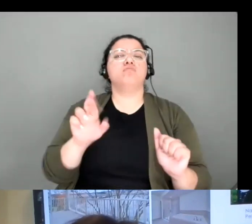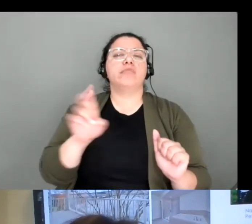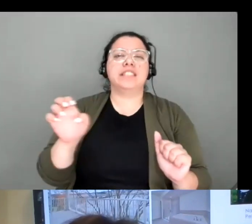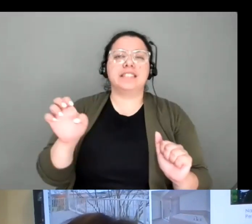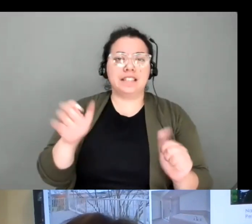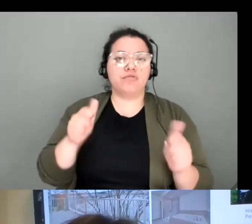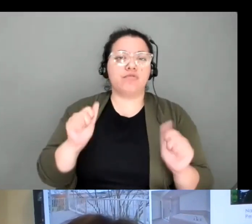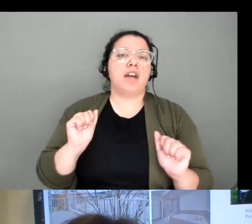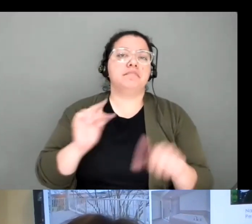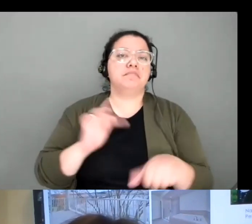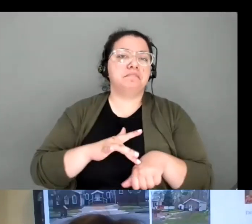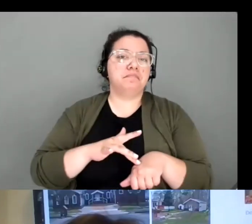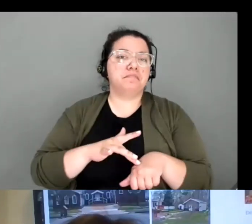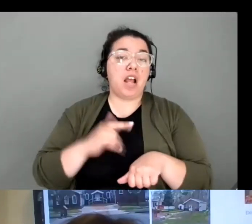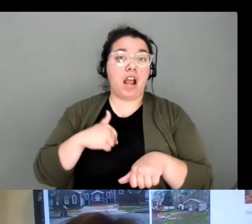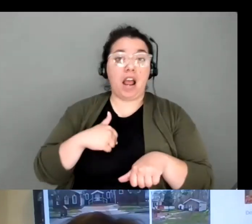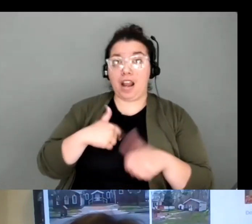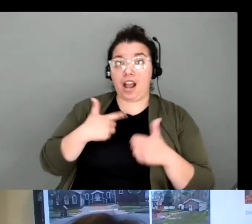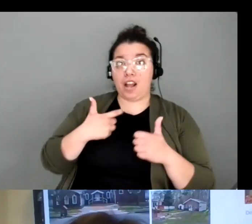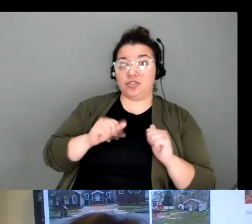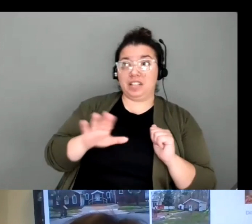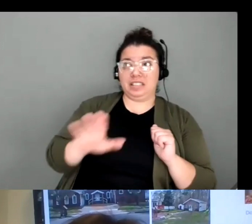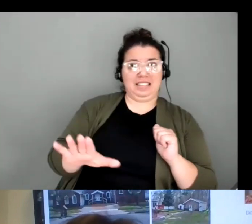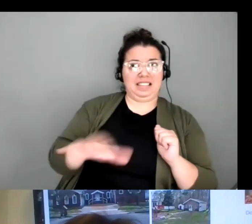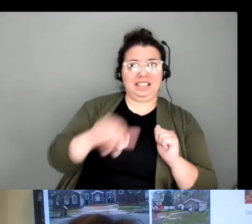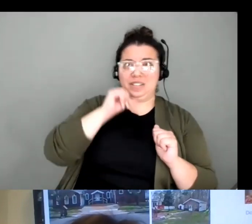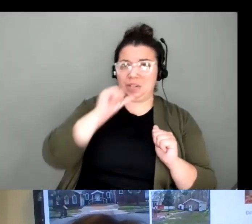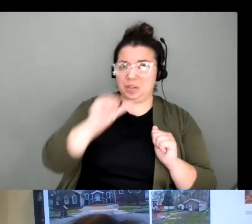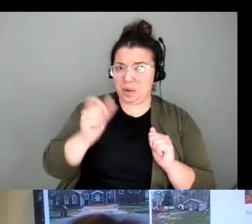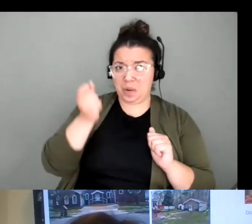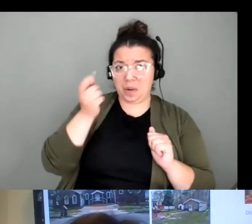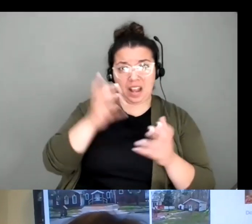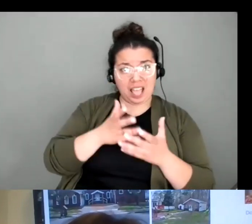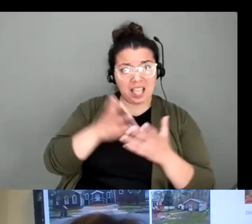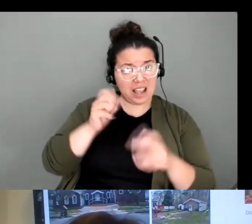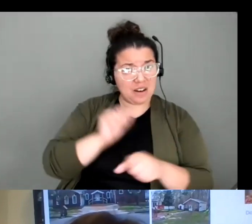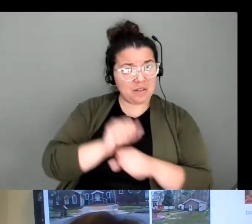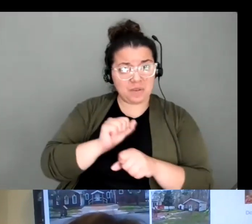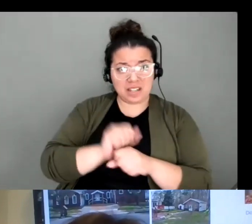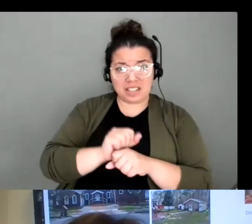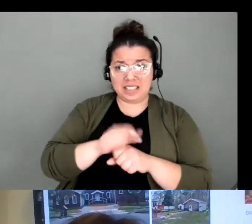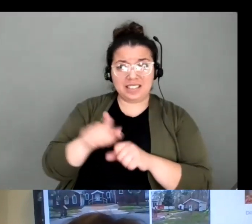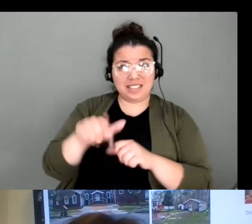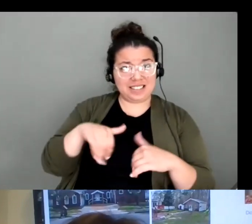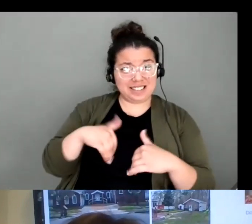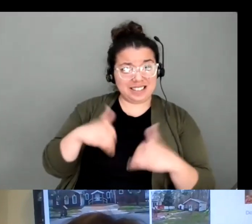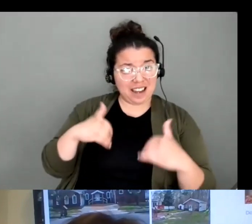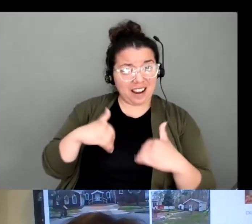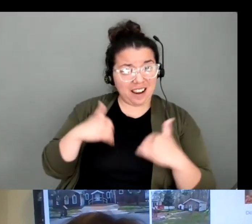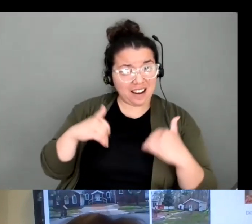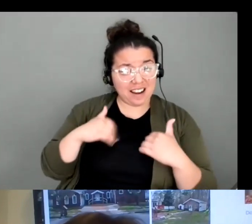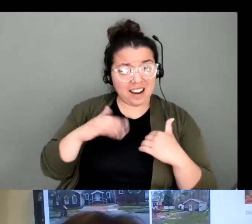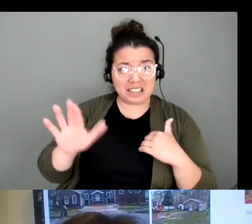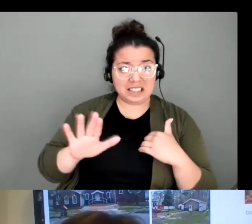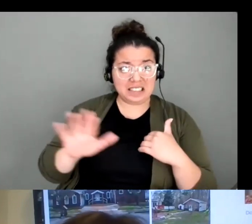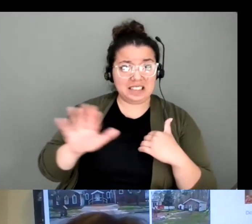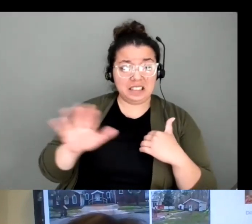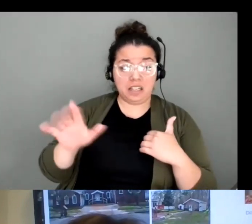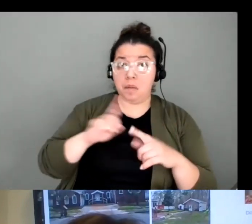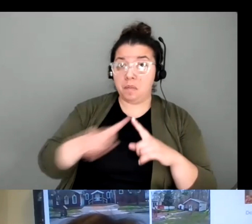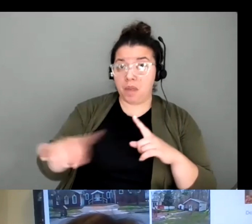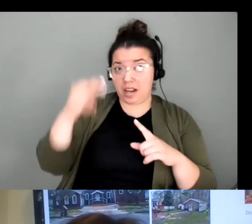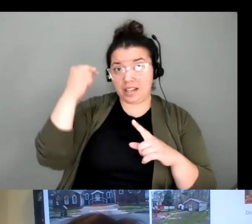I tried to talk him out of it because I told him it's a lot to do being so young. But